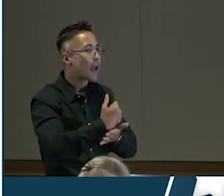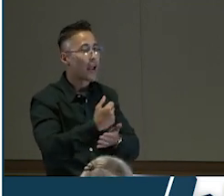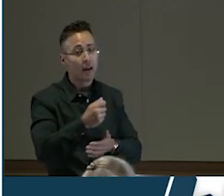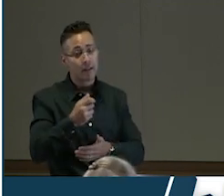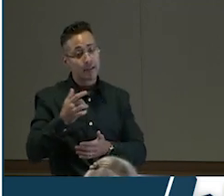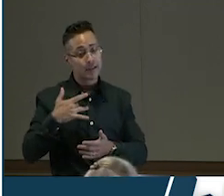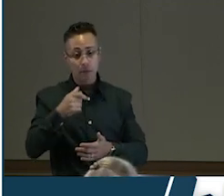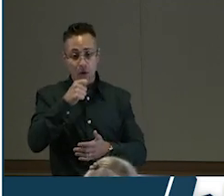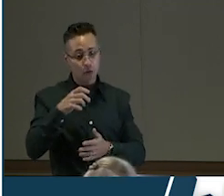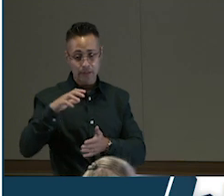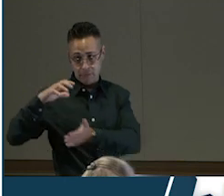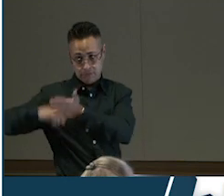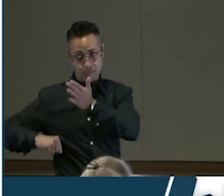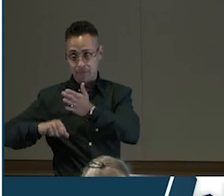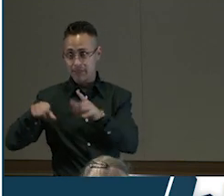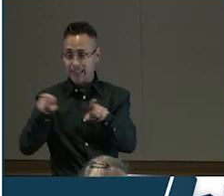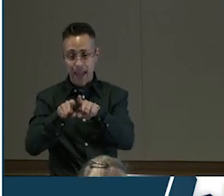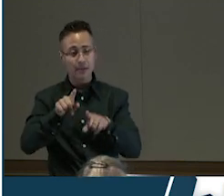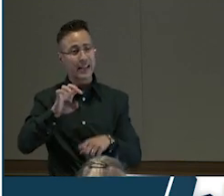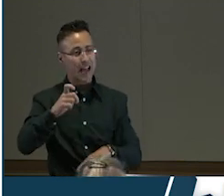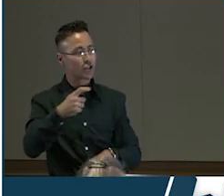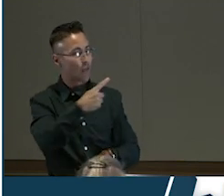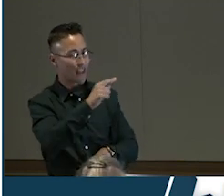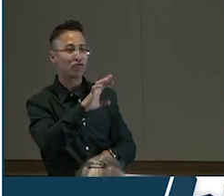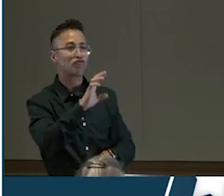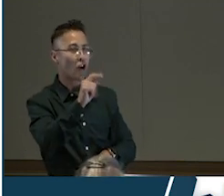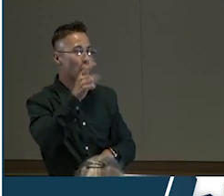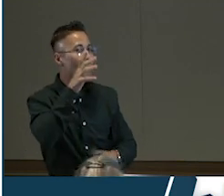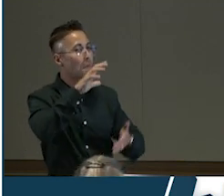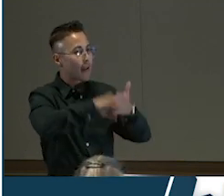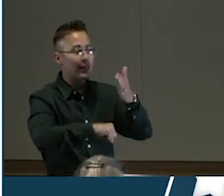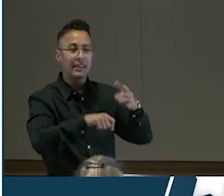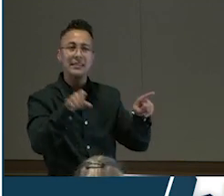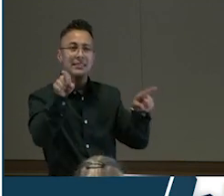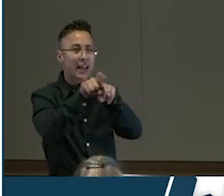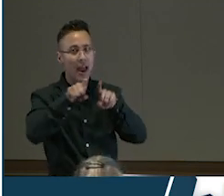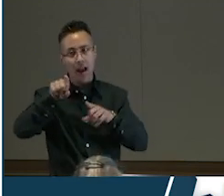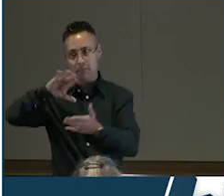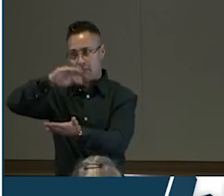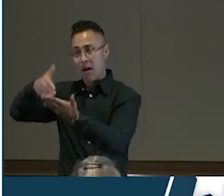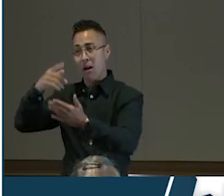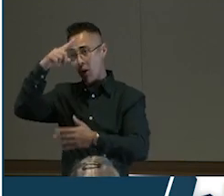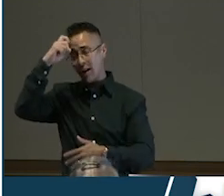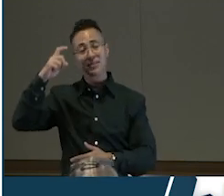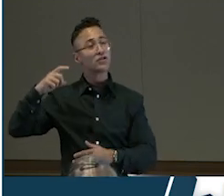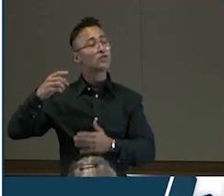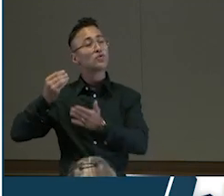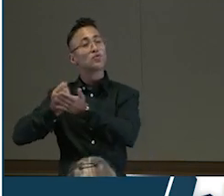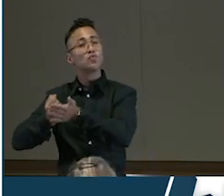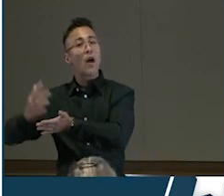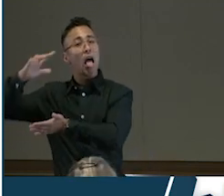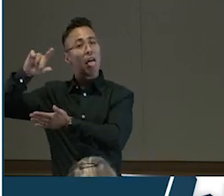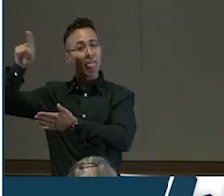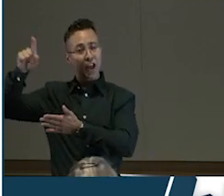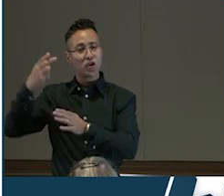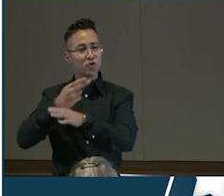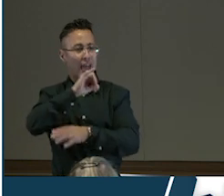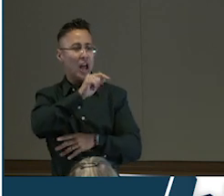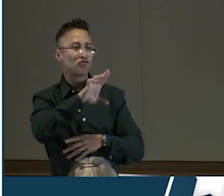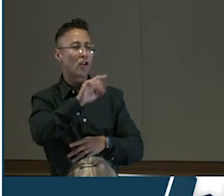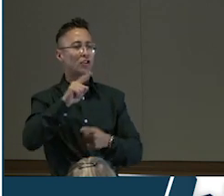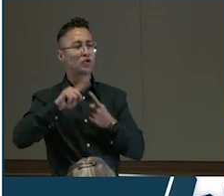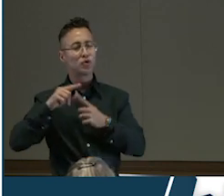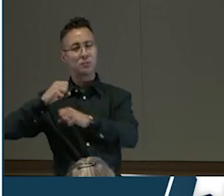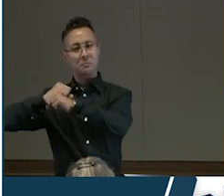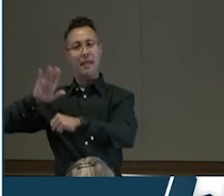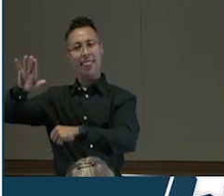like that. These trusts are taxed at the highest rate of the day because the wealthy use these trusts to shield their assets. So the government came back and